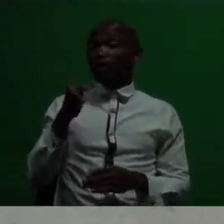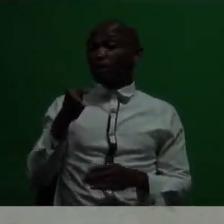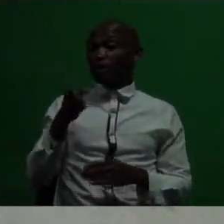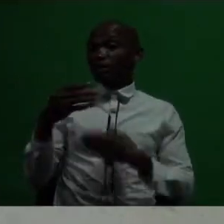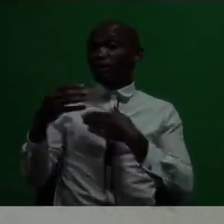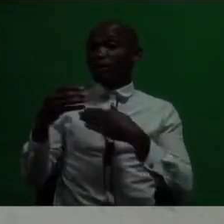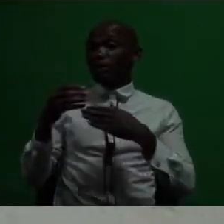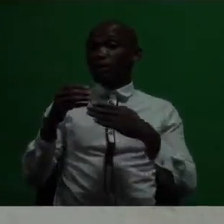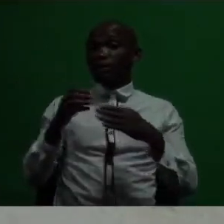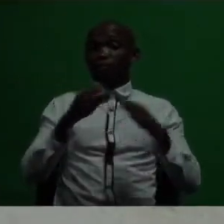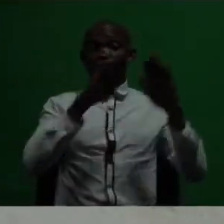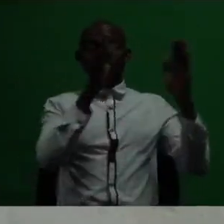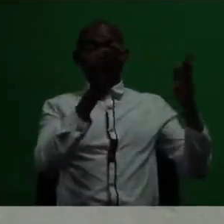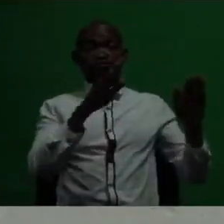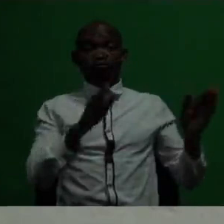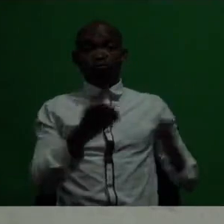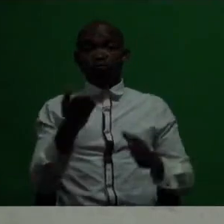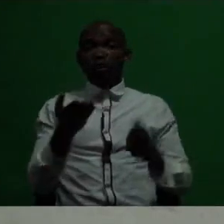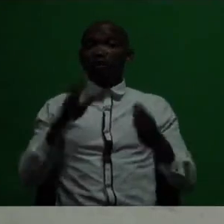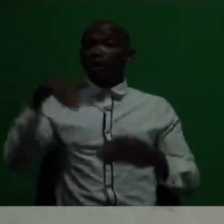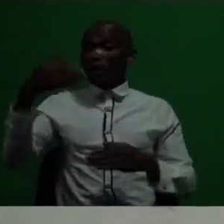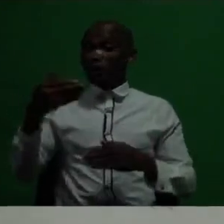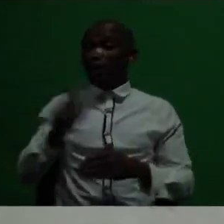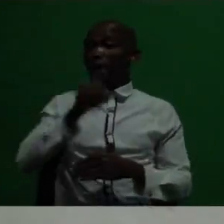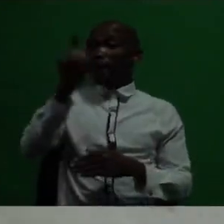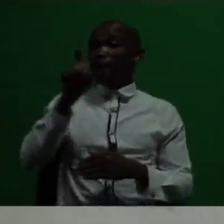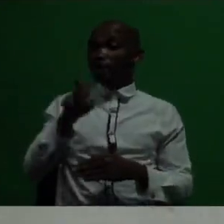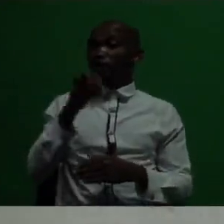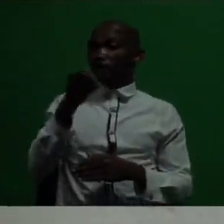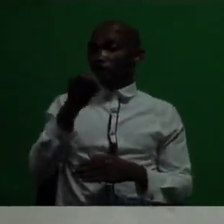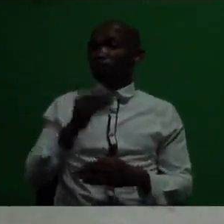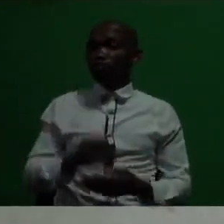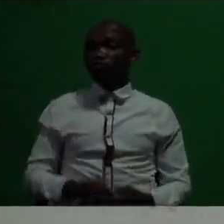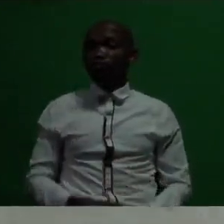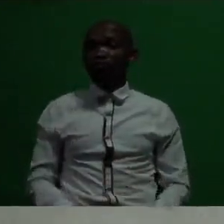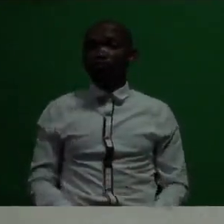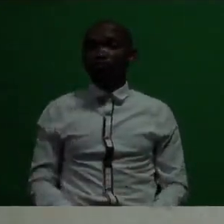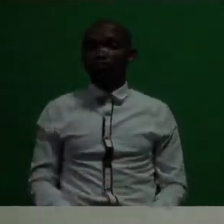structure carefully. Then I'm going to ask you a question.